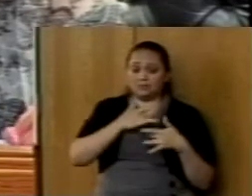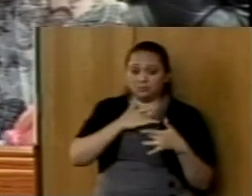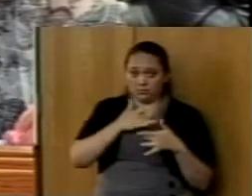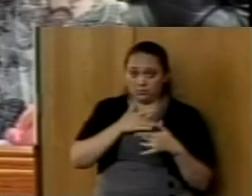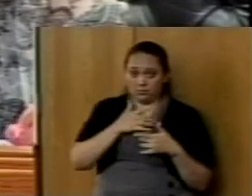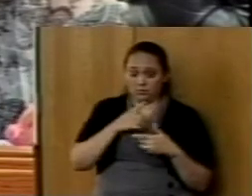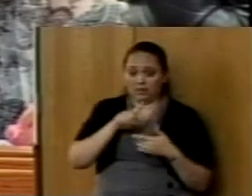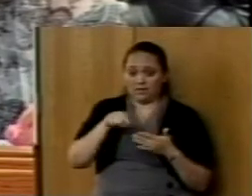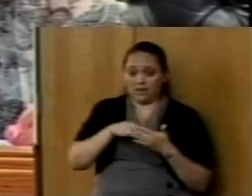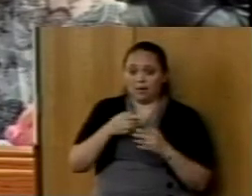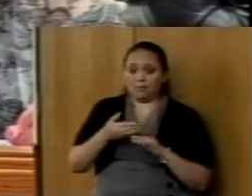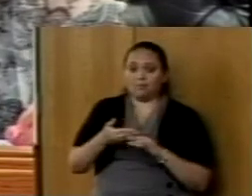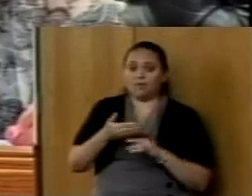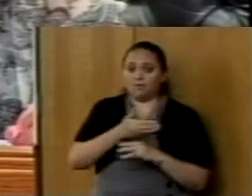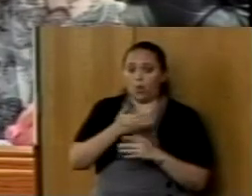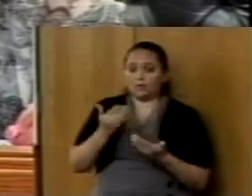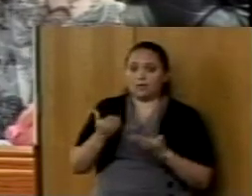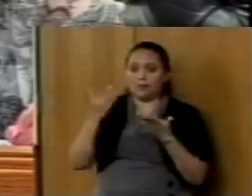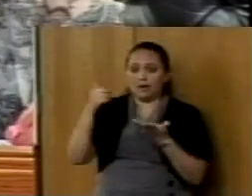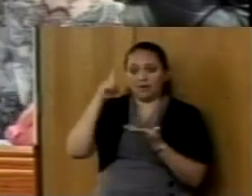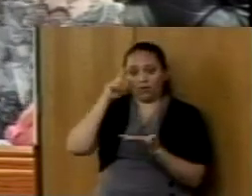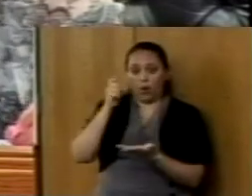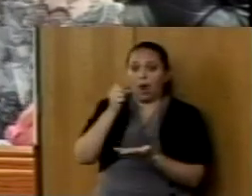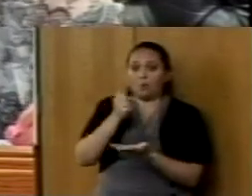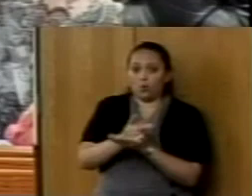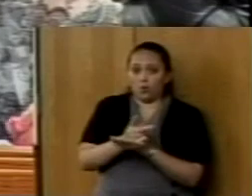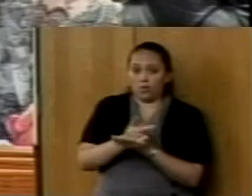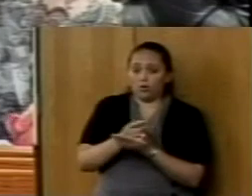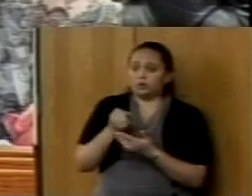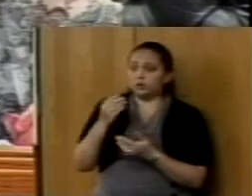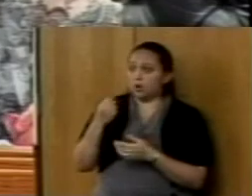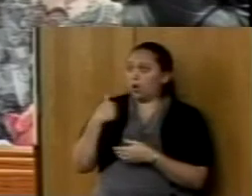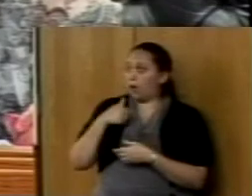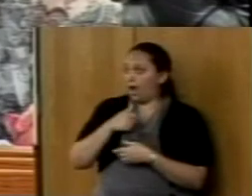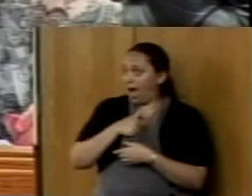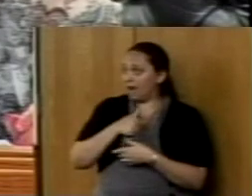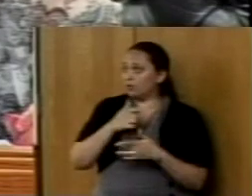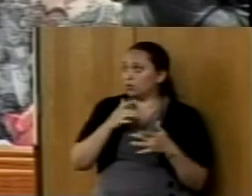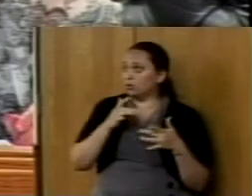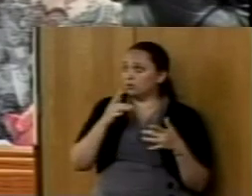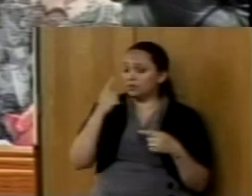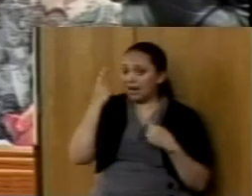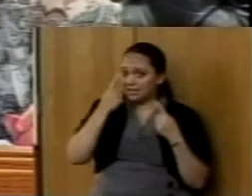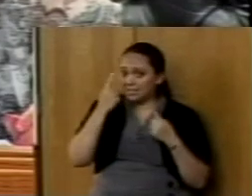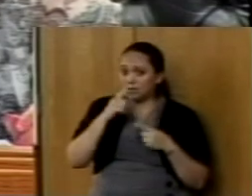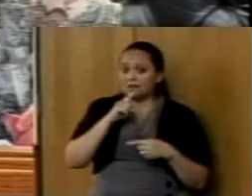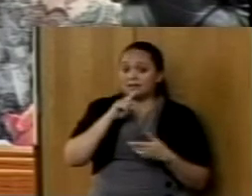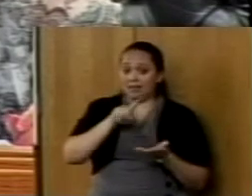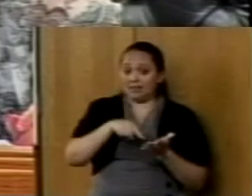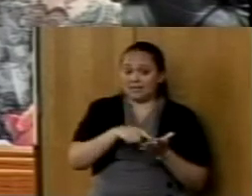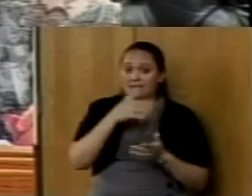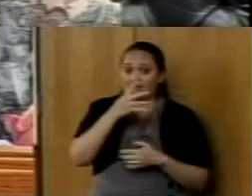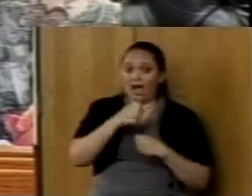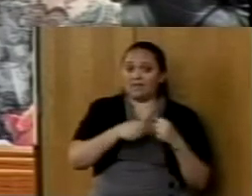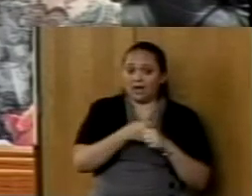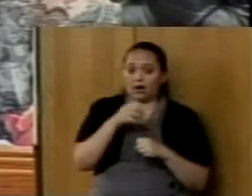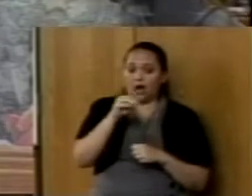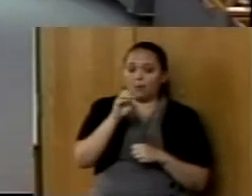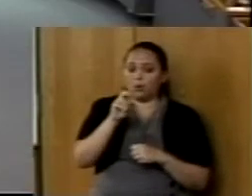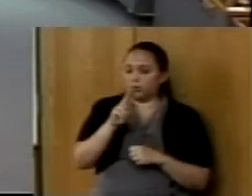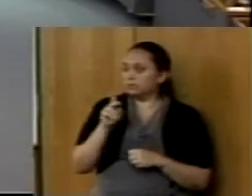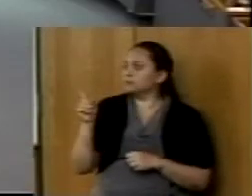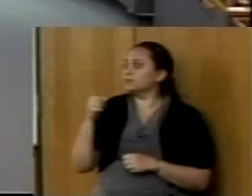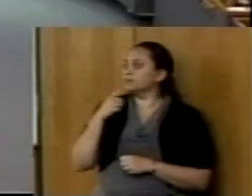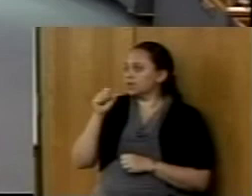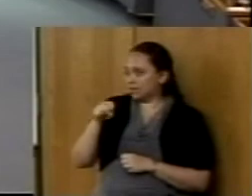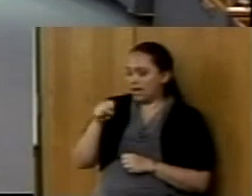for approval. So it's something that we need to consider. Is this a 5-year MOU? This is a 5-year